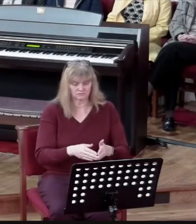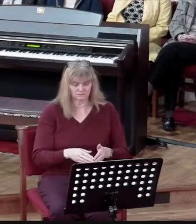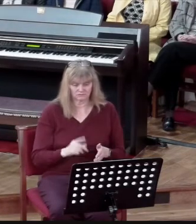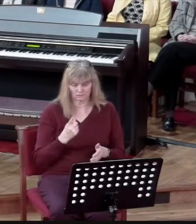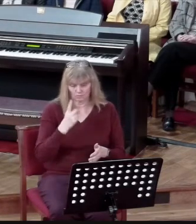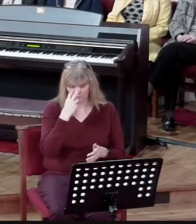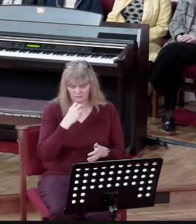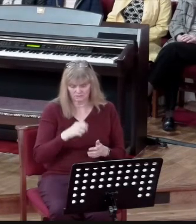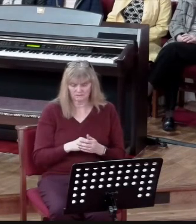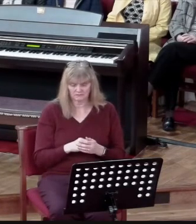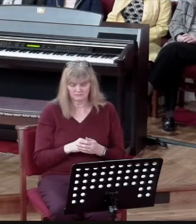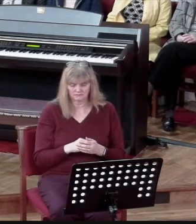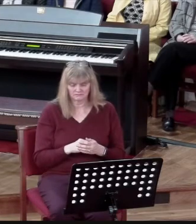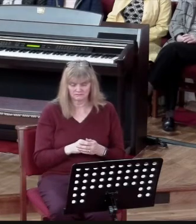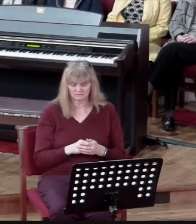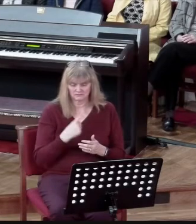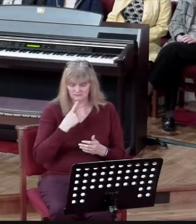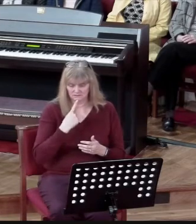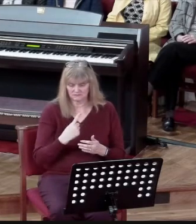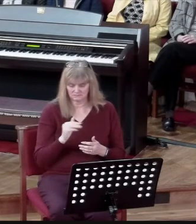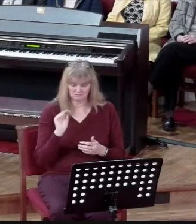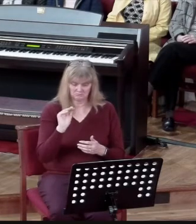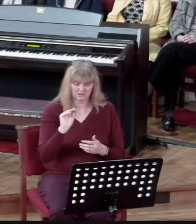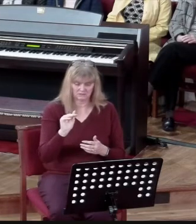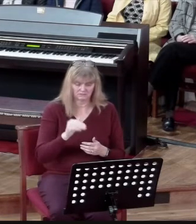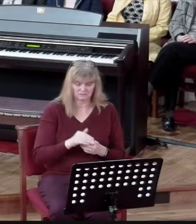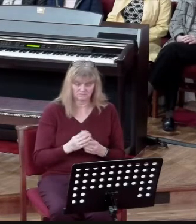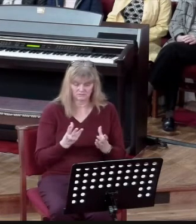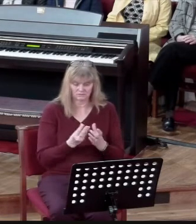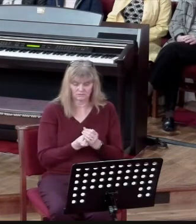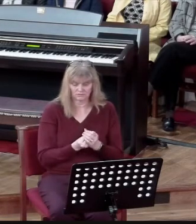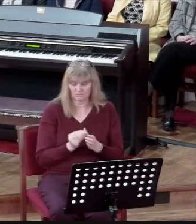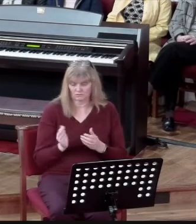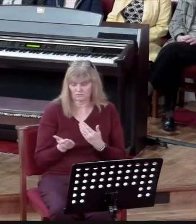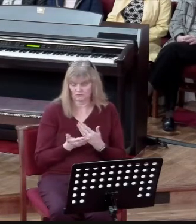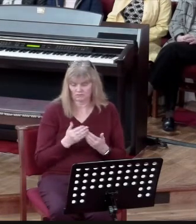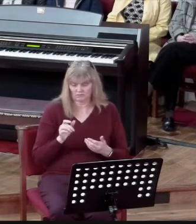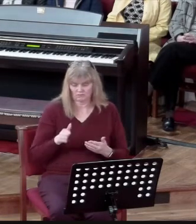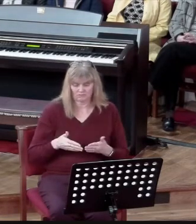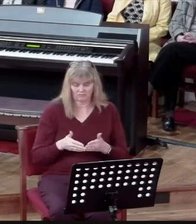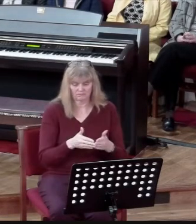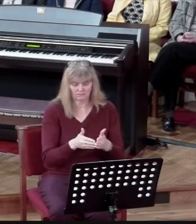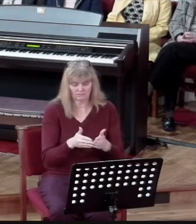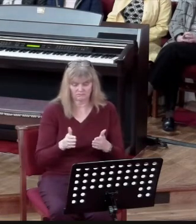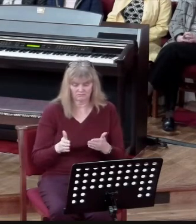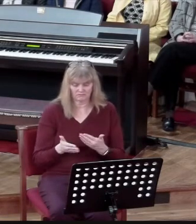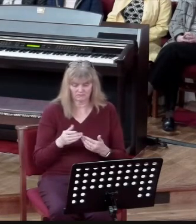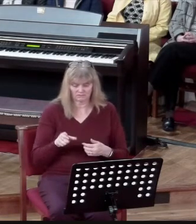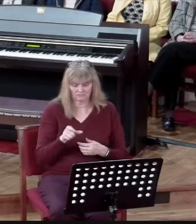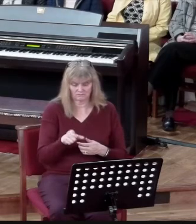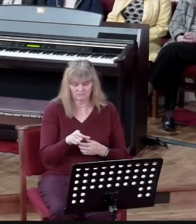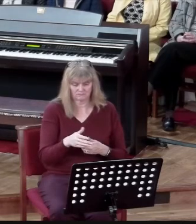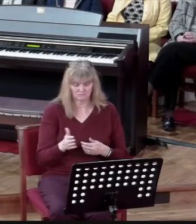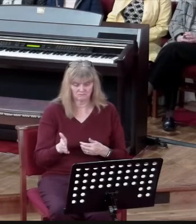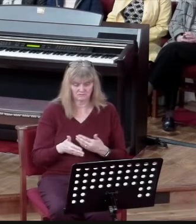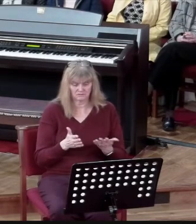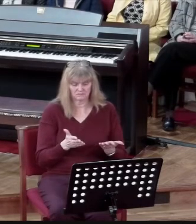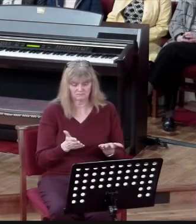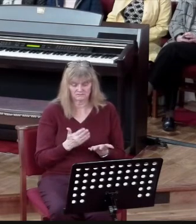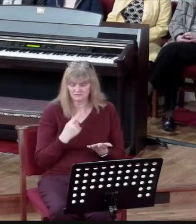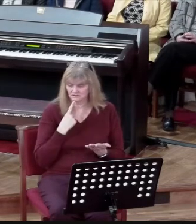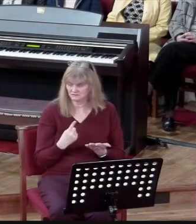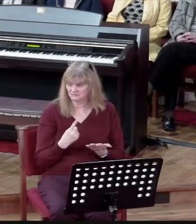convention, he said that he'd been out with fishermen on the trawler when they caught nothing. And he said in